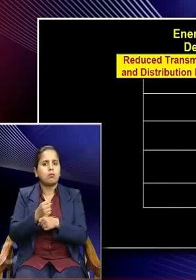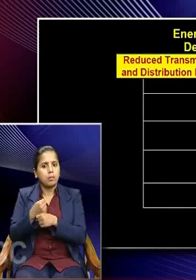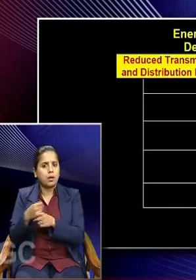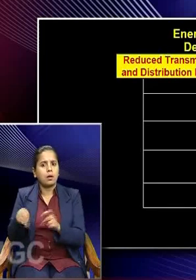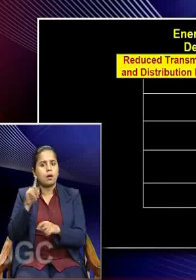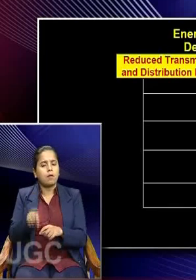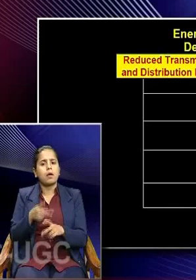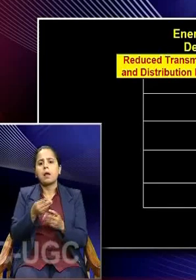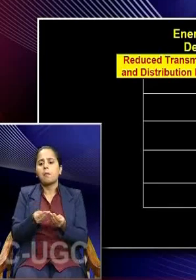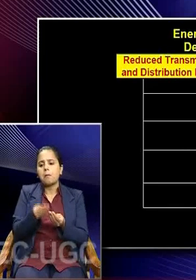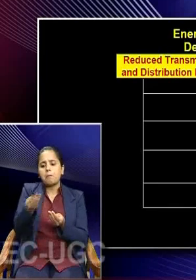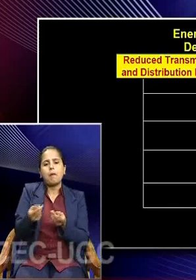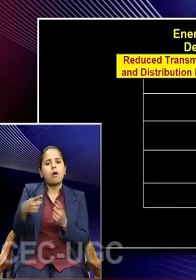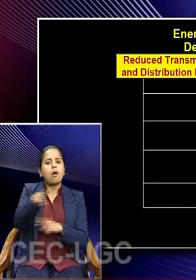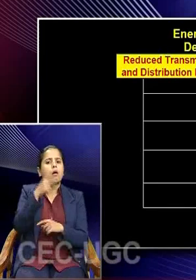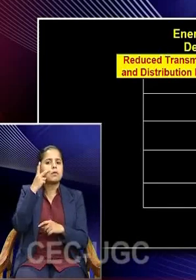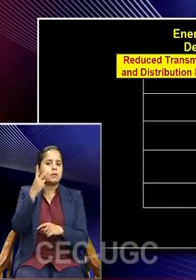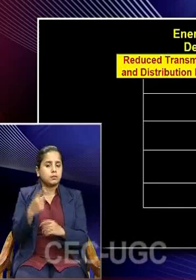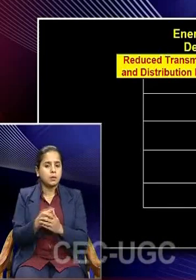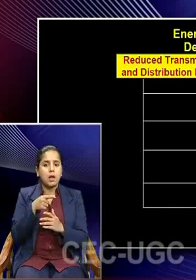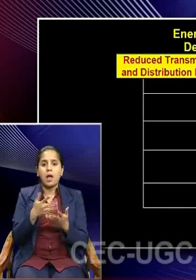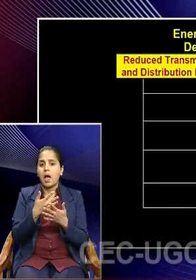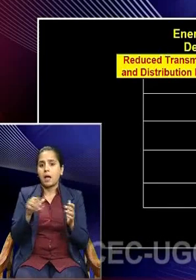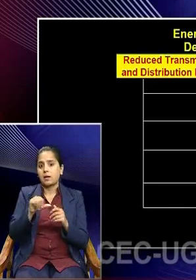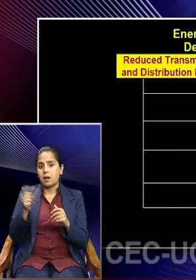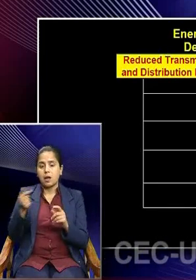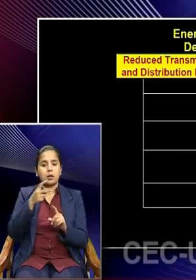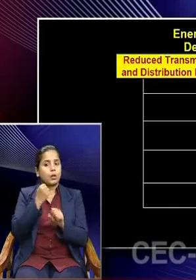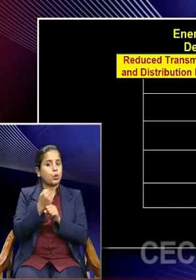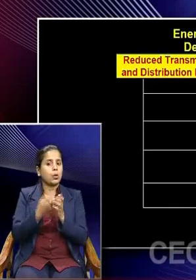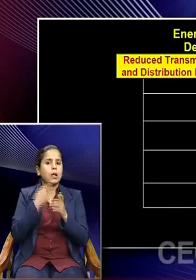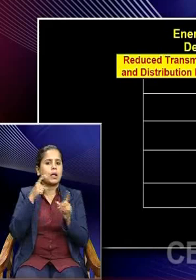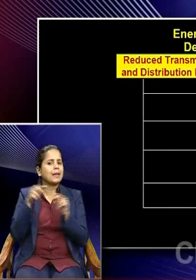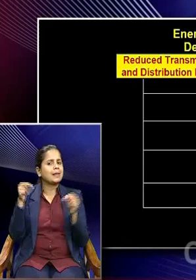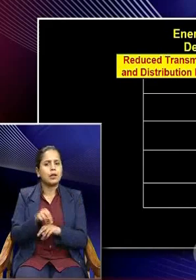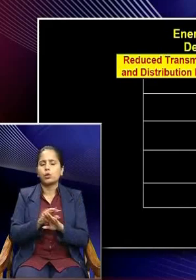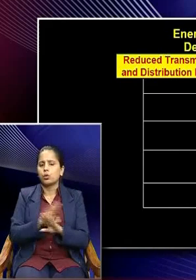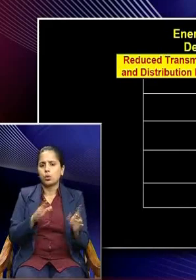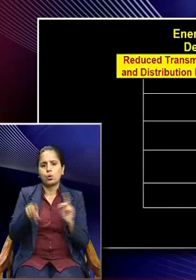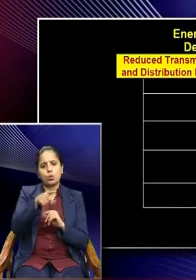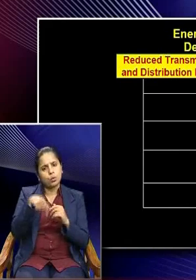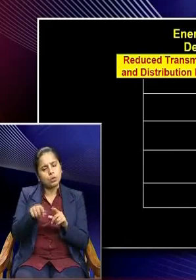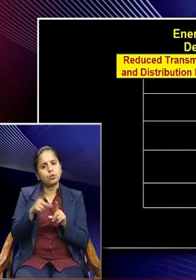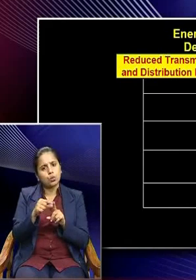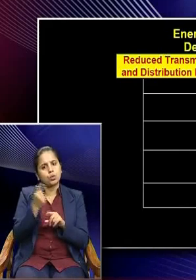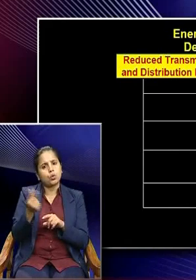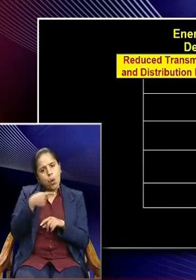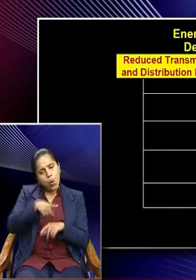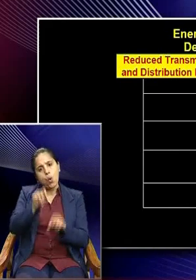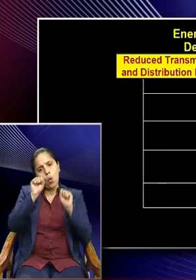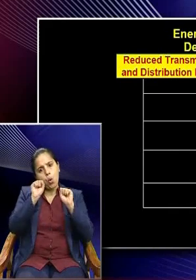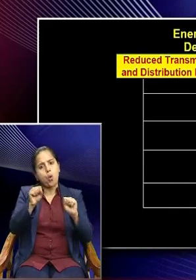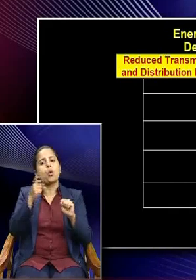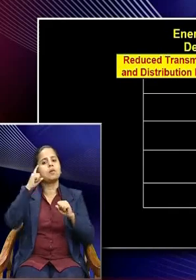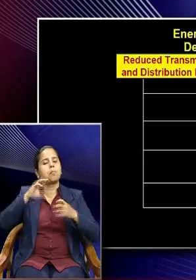located next to you, and there are no transmission grid required. You consume and produce your own, and